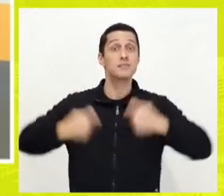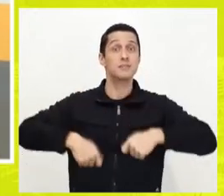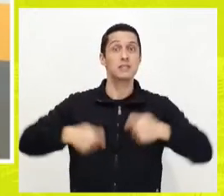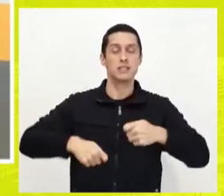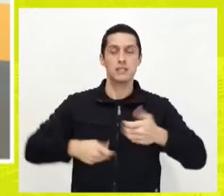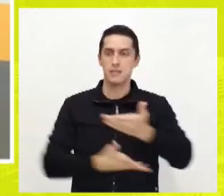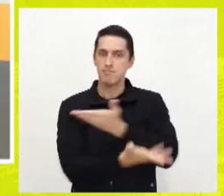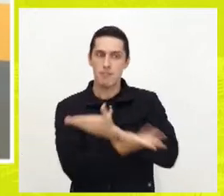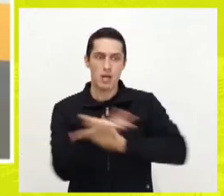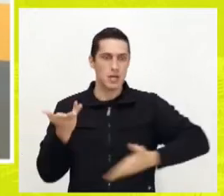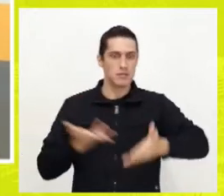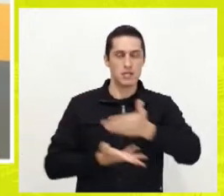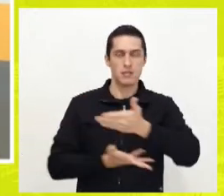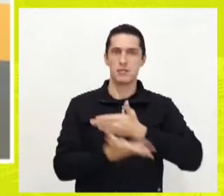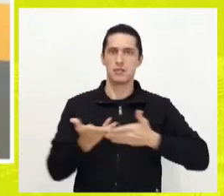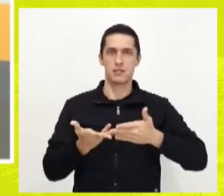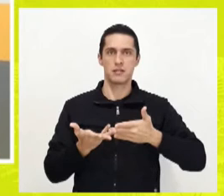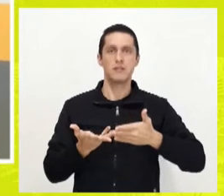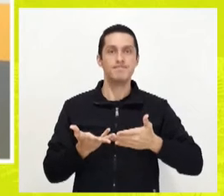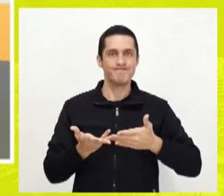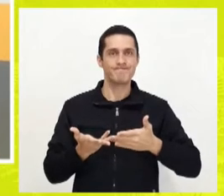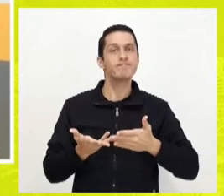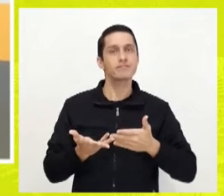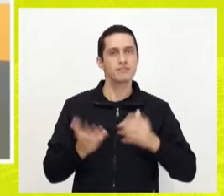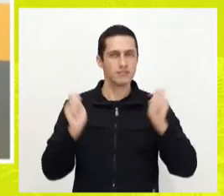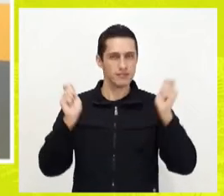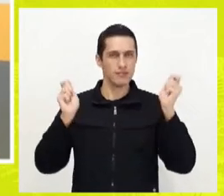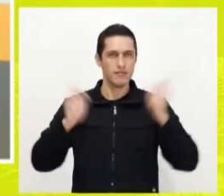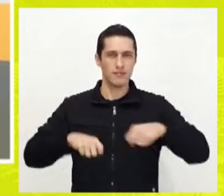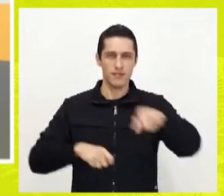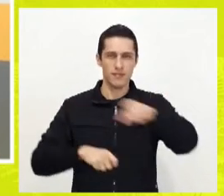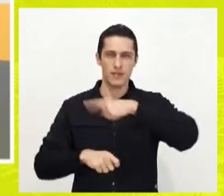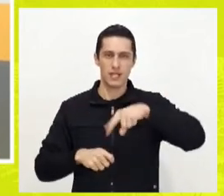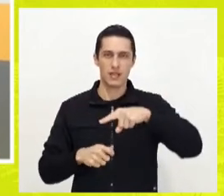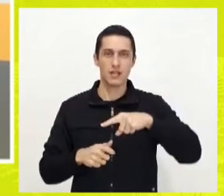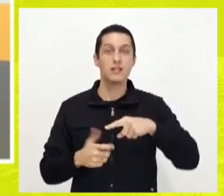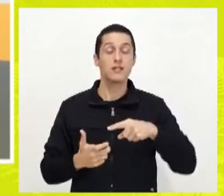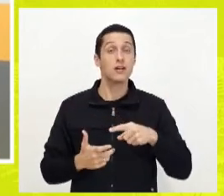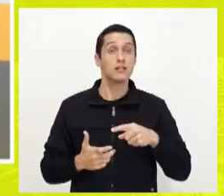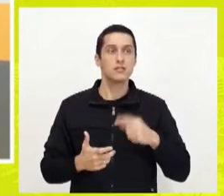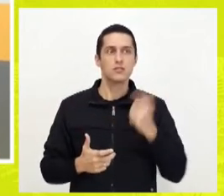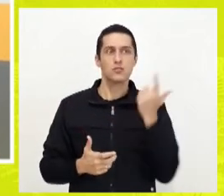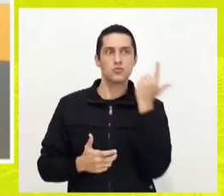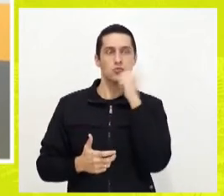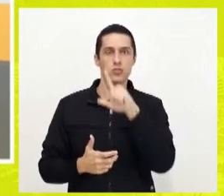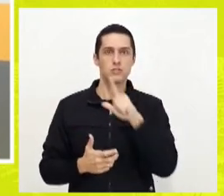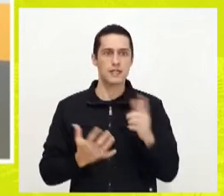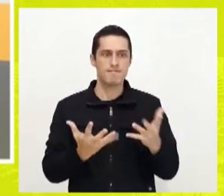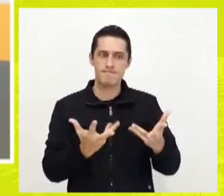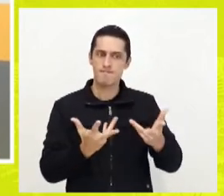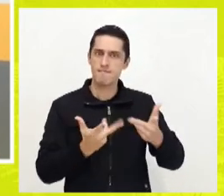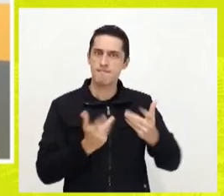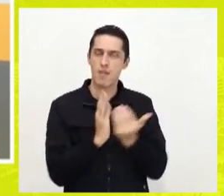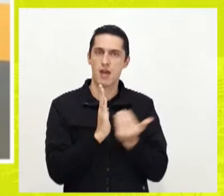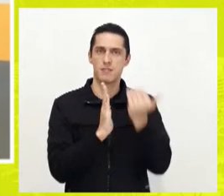articulate and this is going to make this fight be more effective